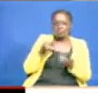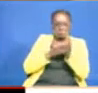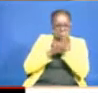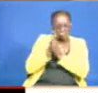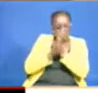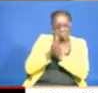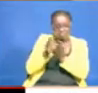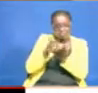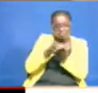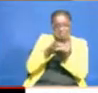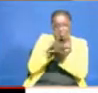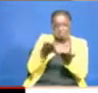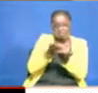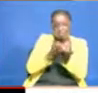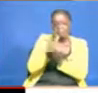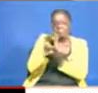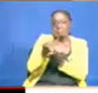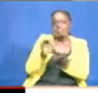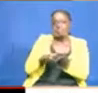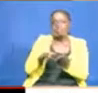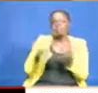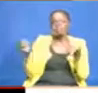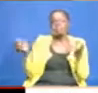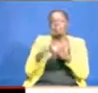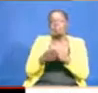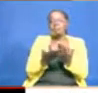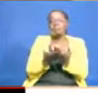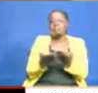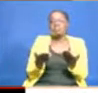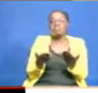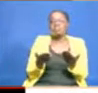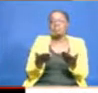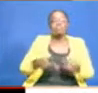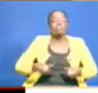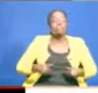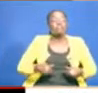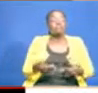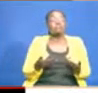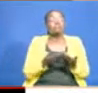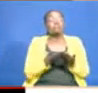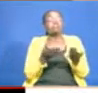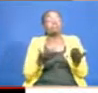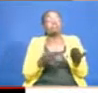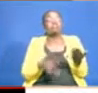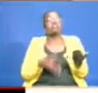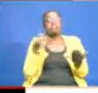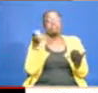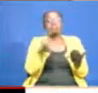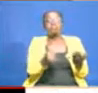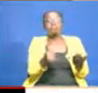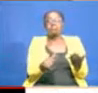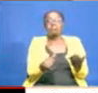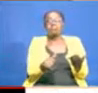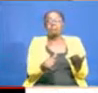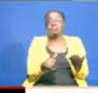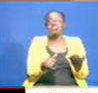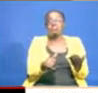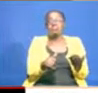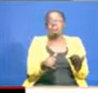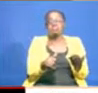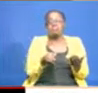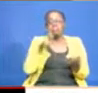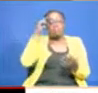to ensure that these women at the slums, these women, these youth that have not felt or the purpose